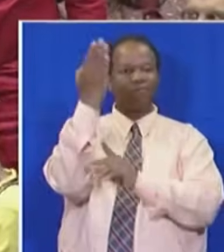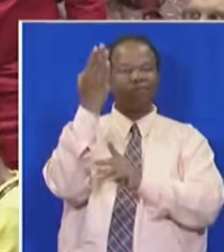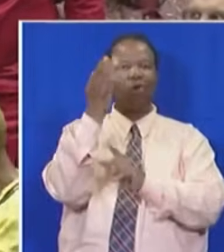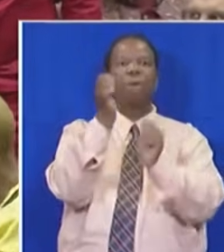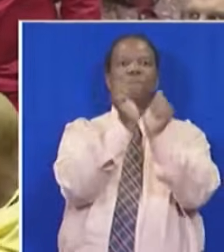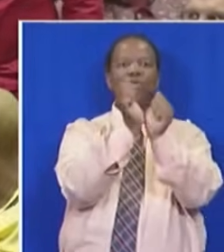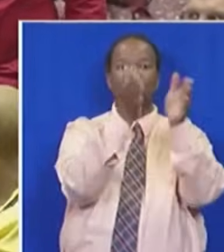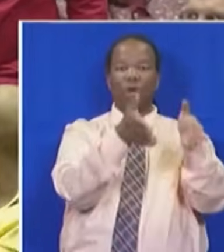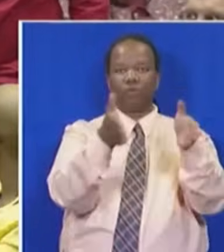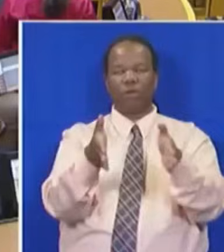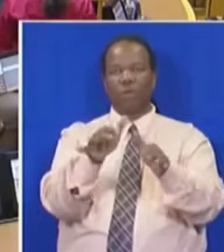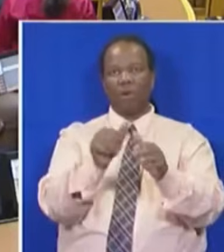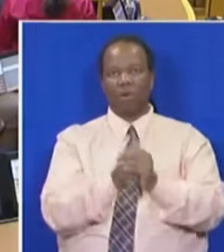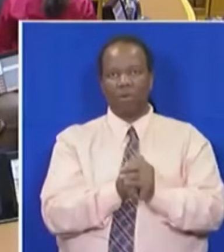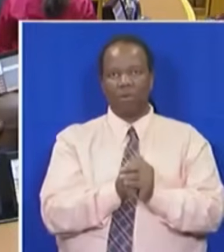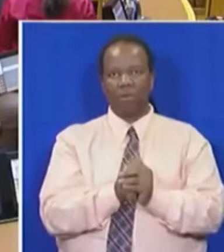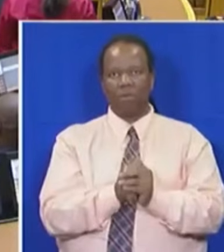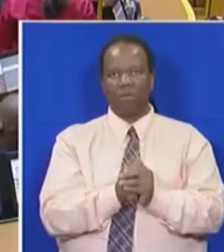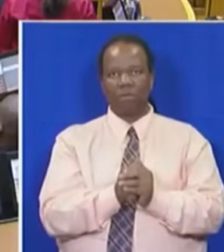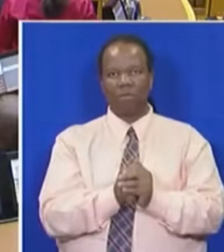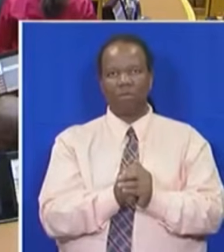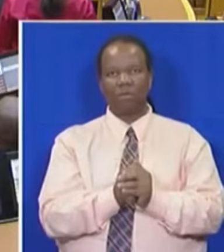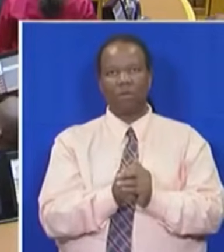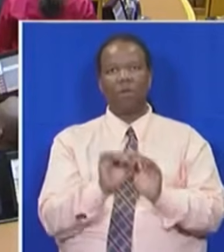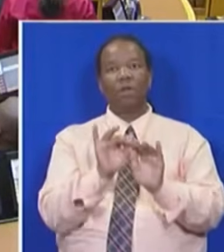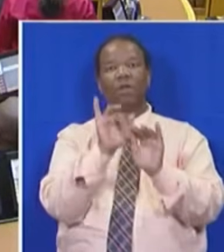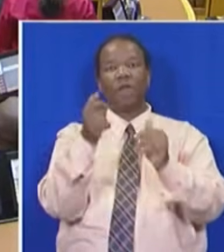Back to me, Landa. Kruku Gwen. Seven Zen Malaselandan.